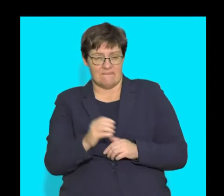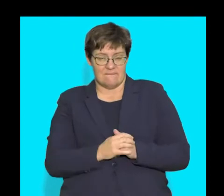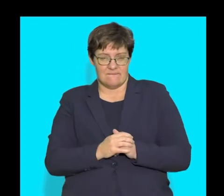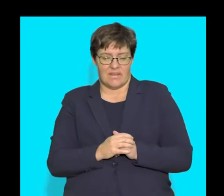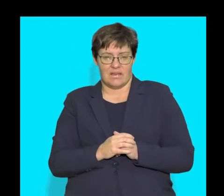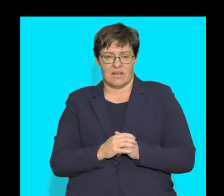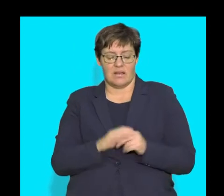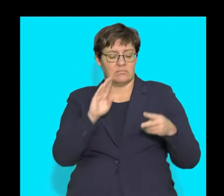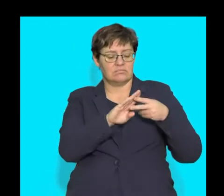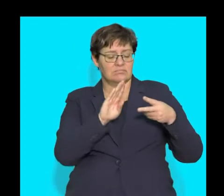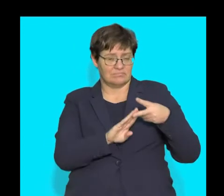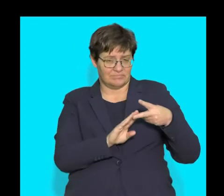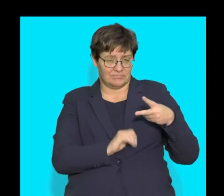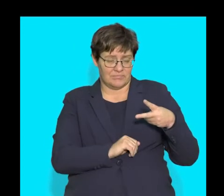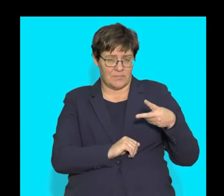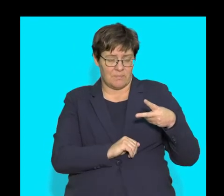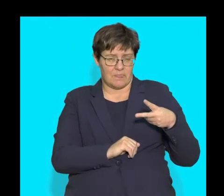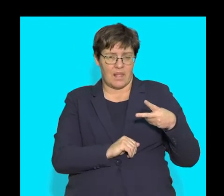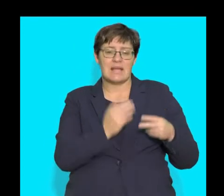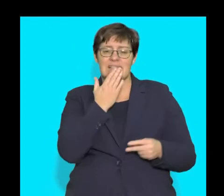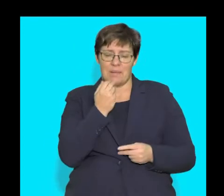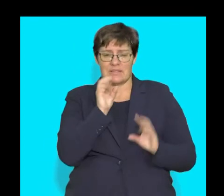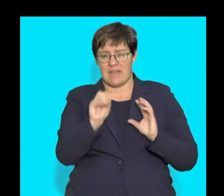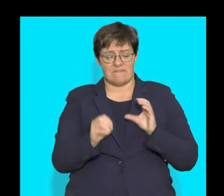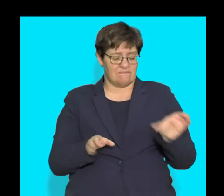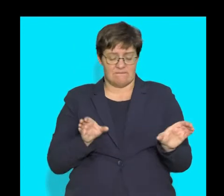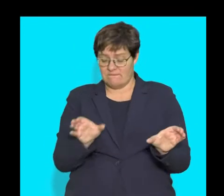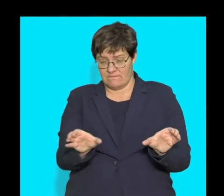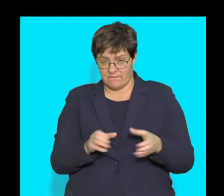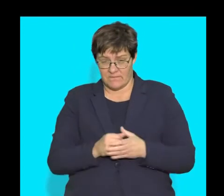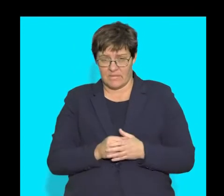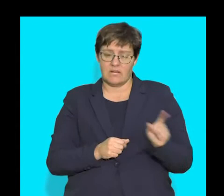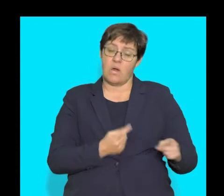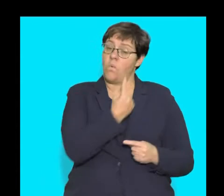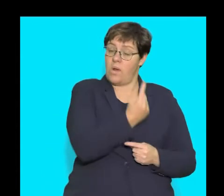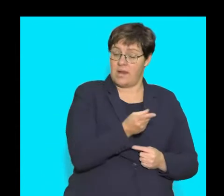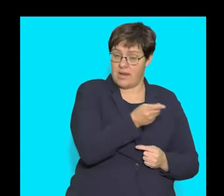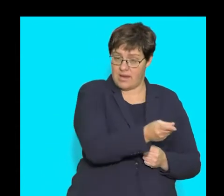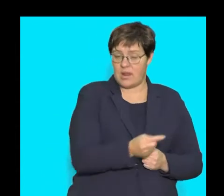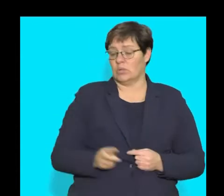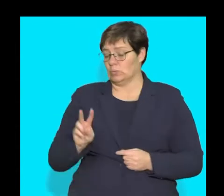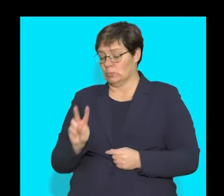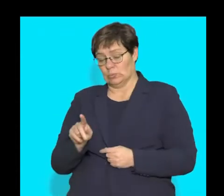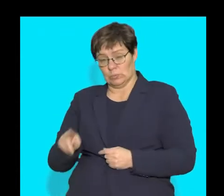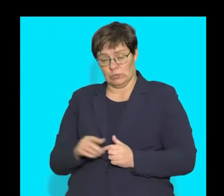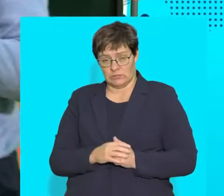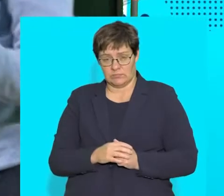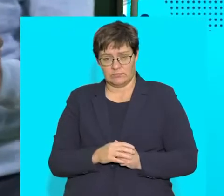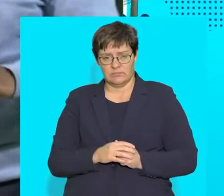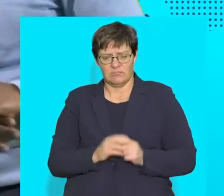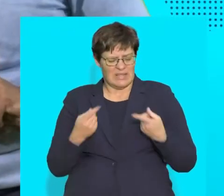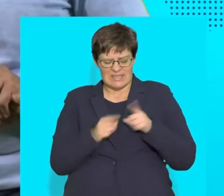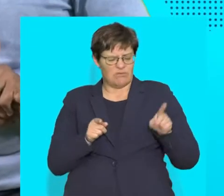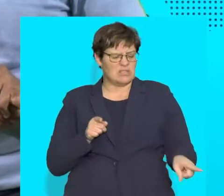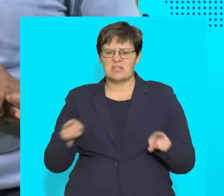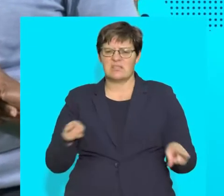two types of diabetes if we broadly speak about that. Type 1 and type 2. What is the